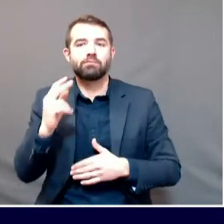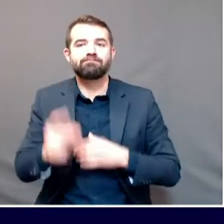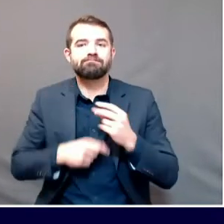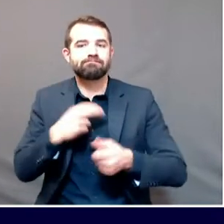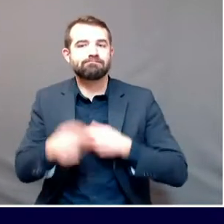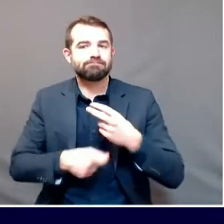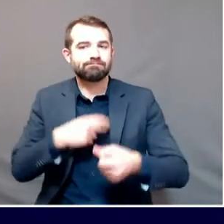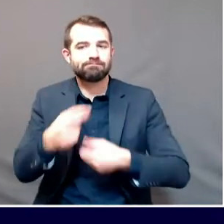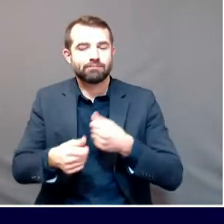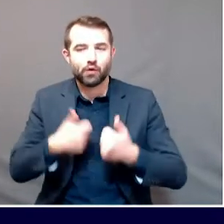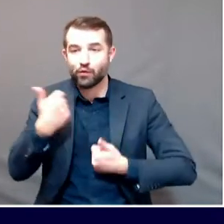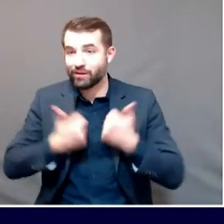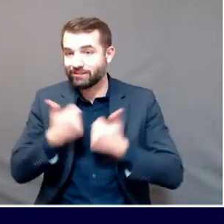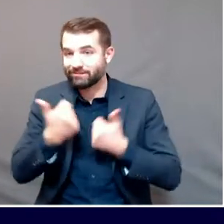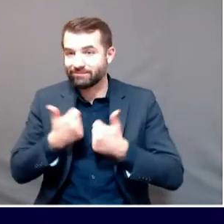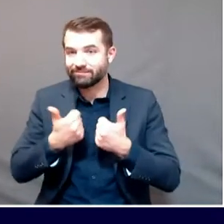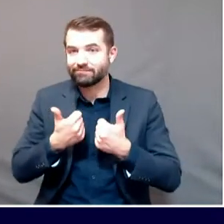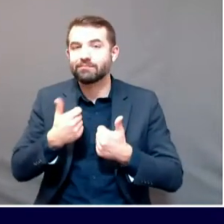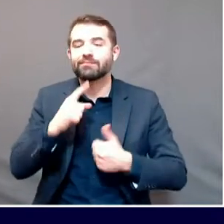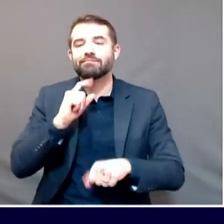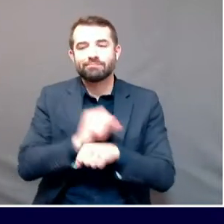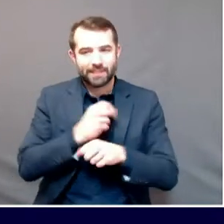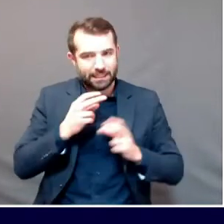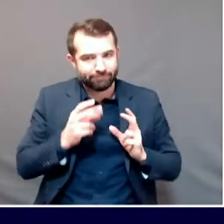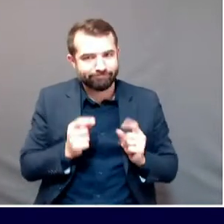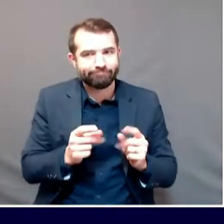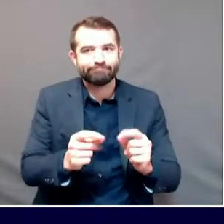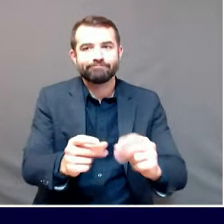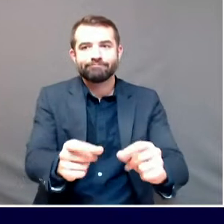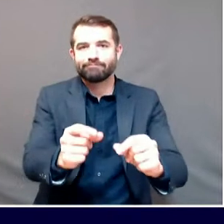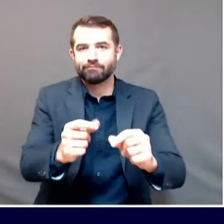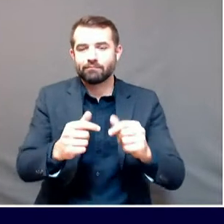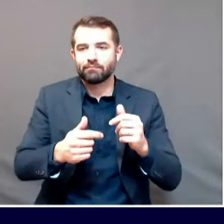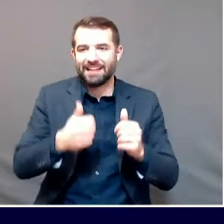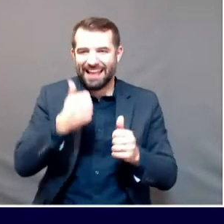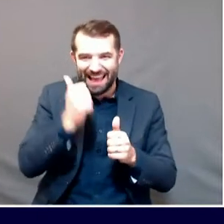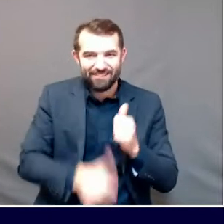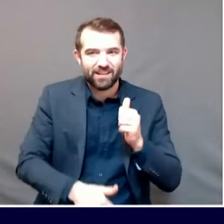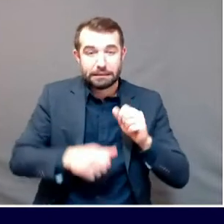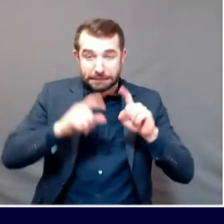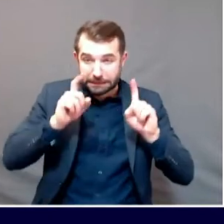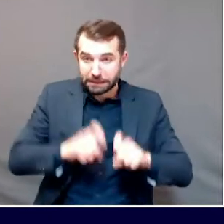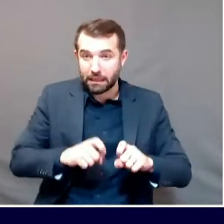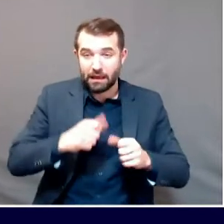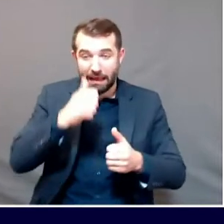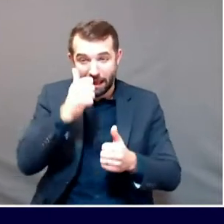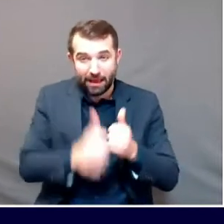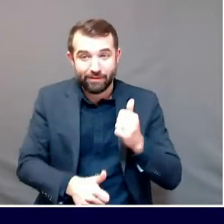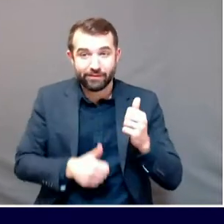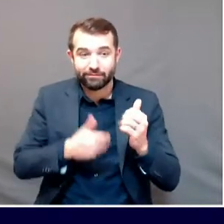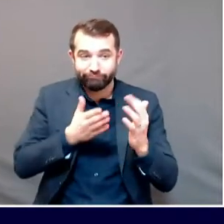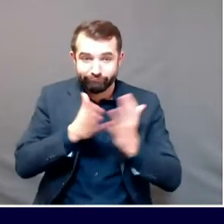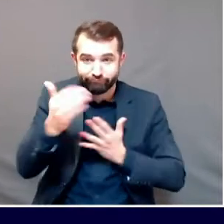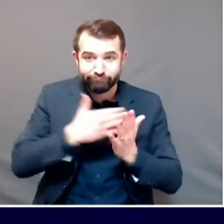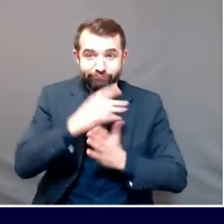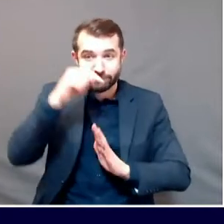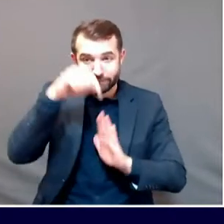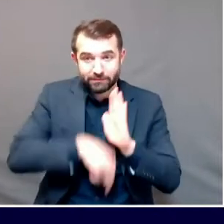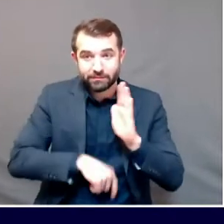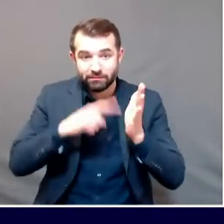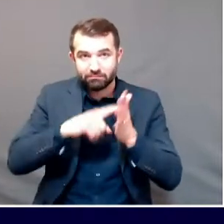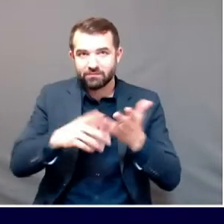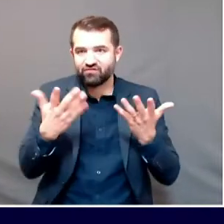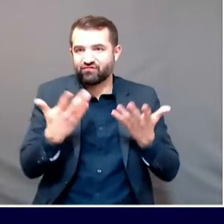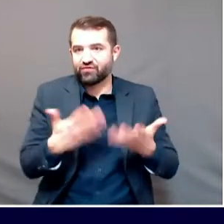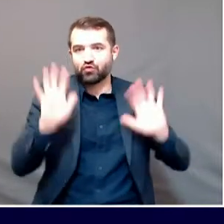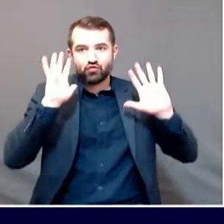met every marker, every goalpost, every mile marker they needed to in order to get to where they are. And rather than being a sign of